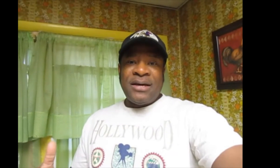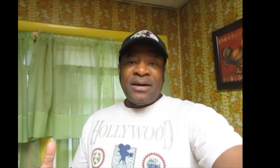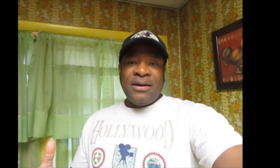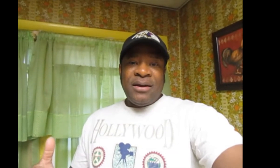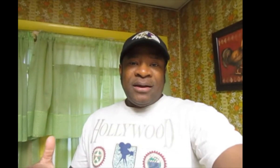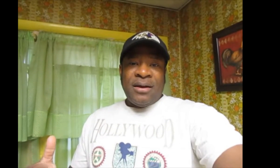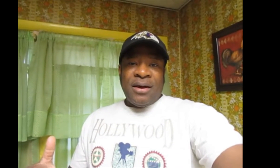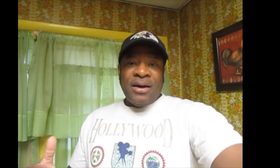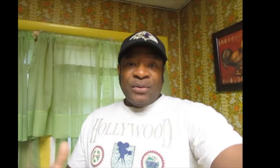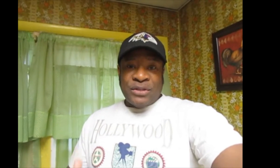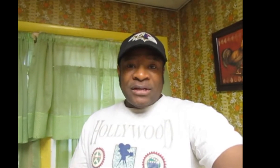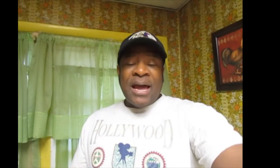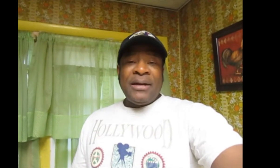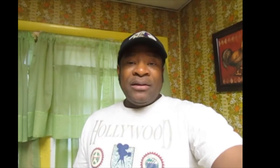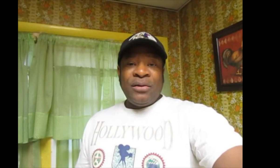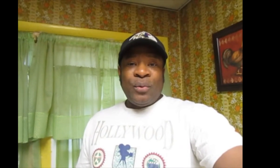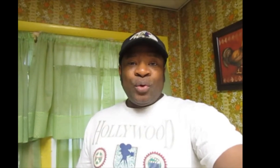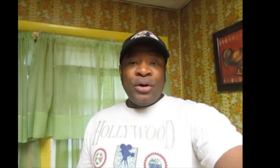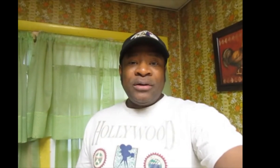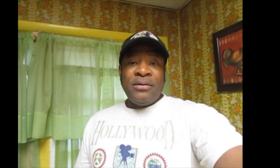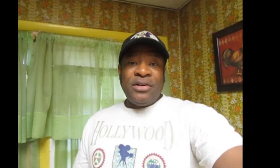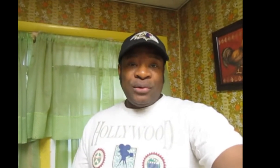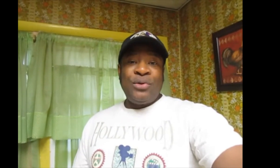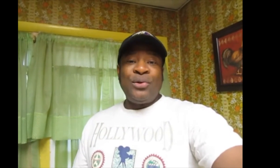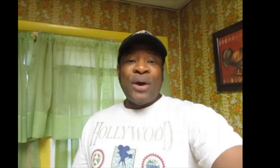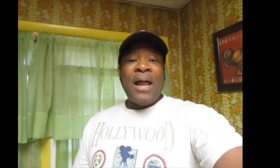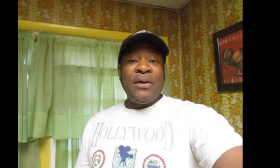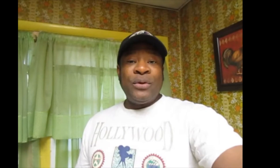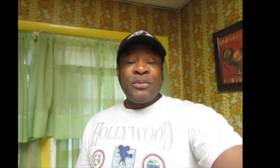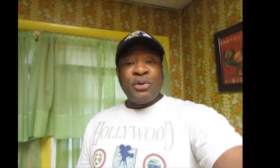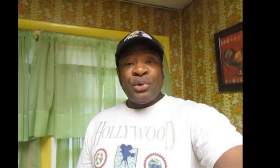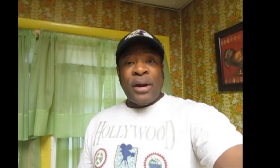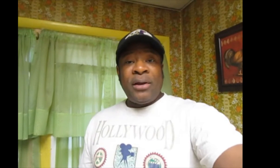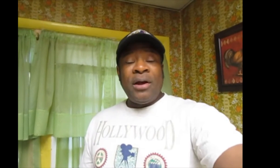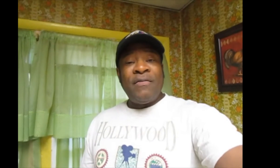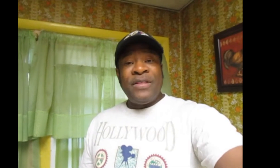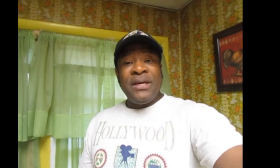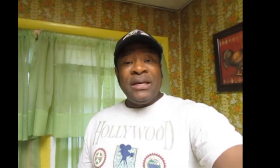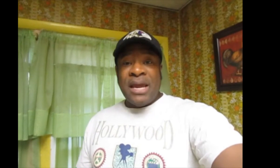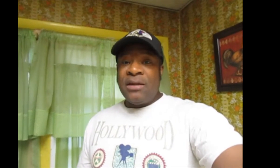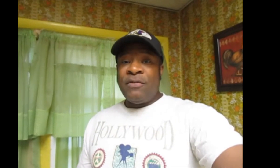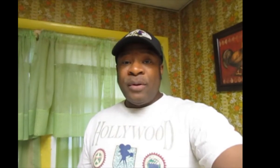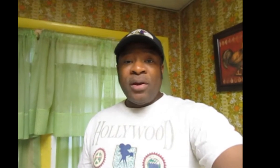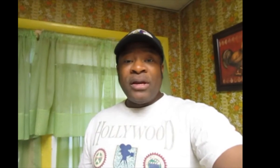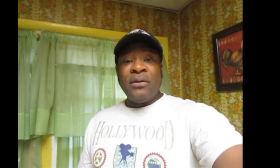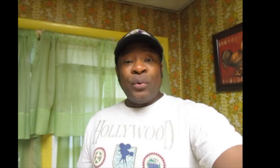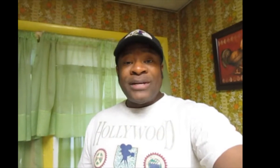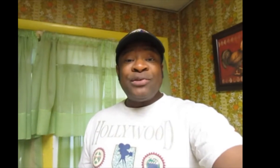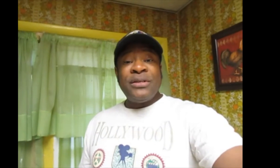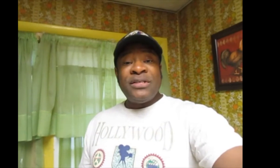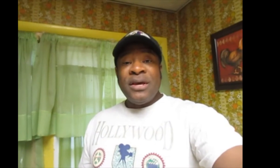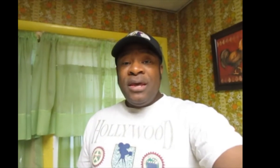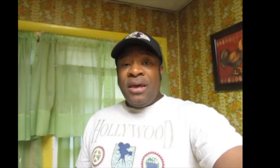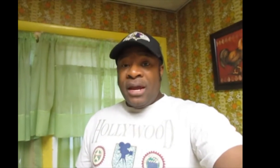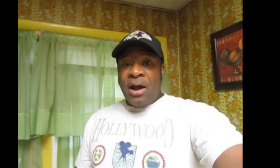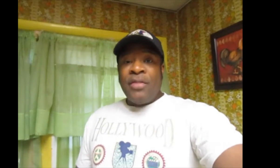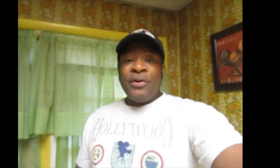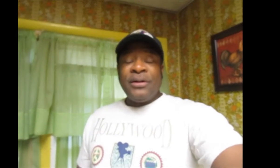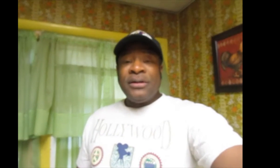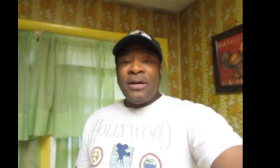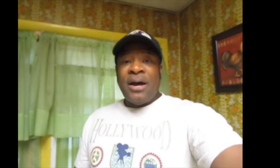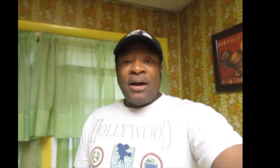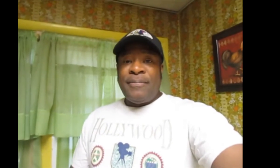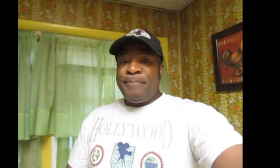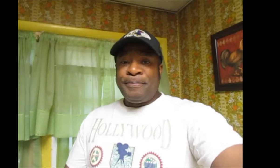that he was declining the award due to Hollywood's portrayal of the Native American in Westerns and